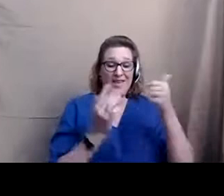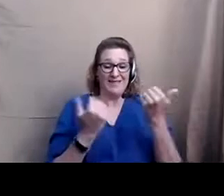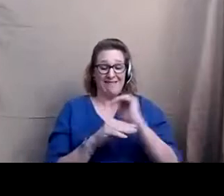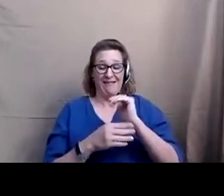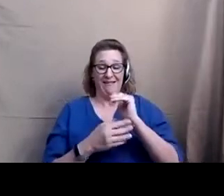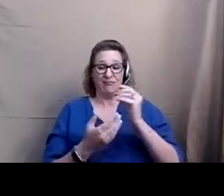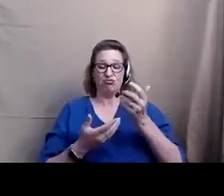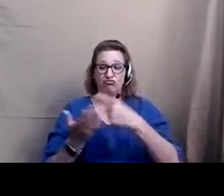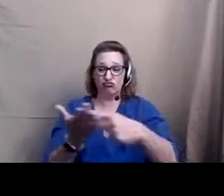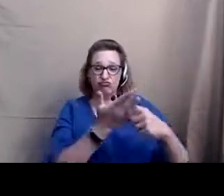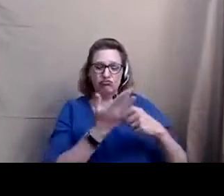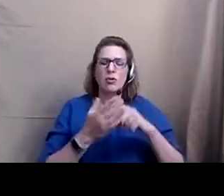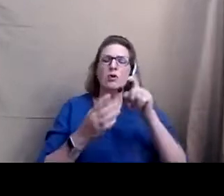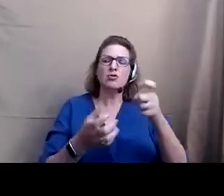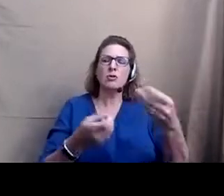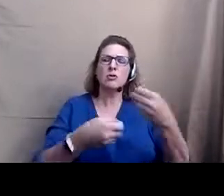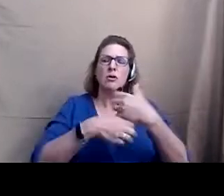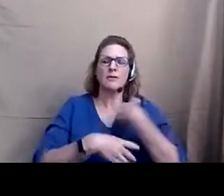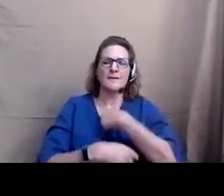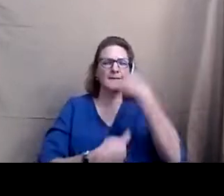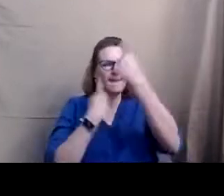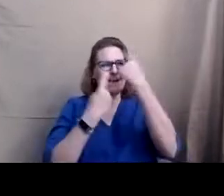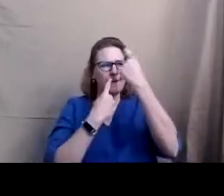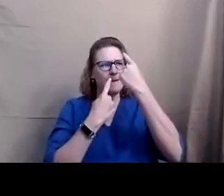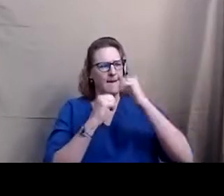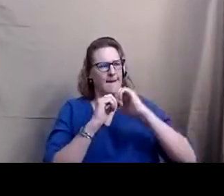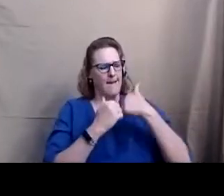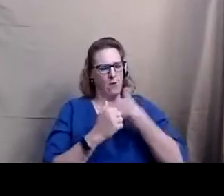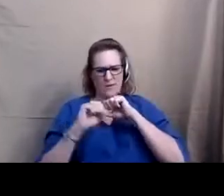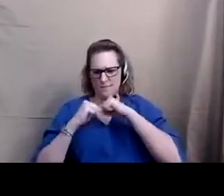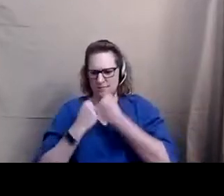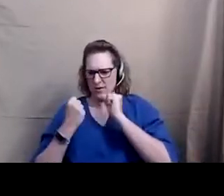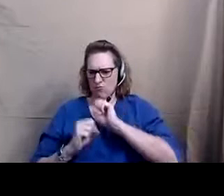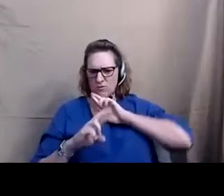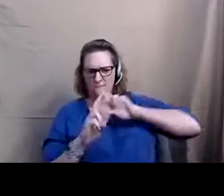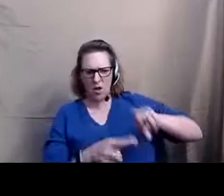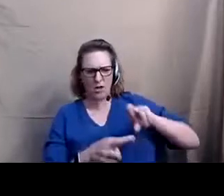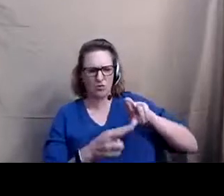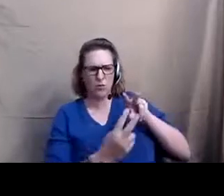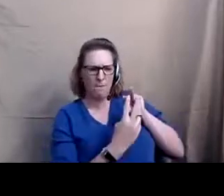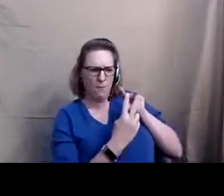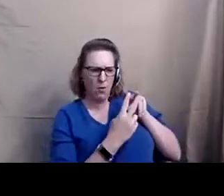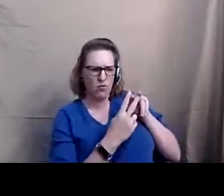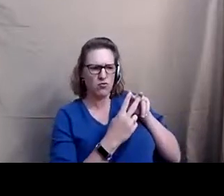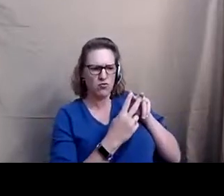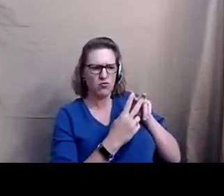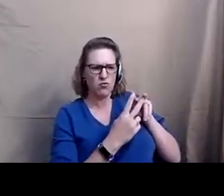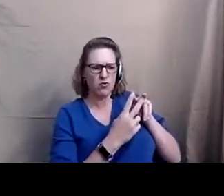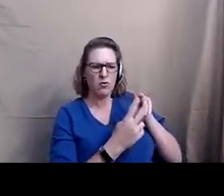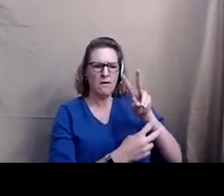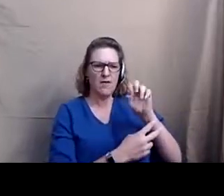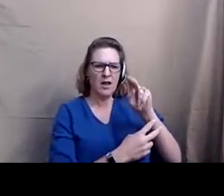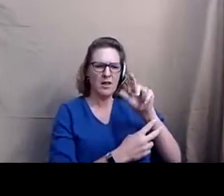how we as a society can better respond to intimate partner violence and to serve those who are suffering from